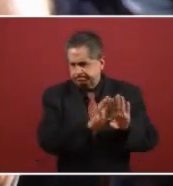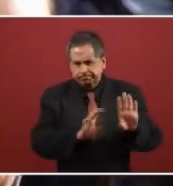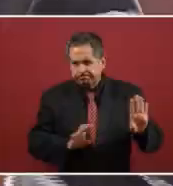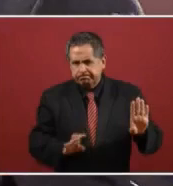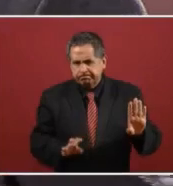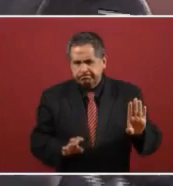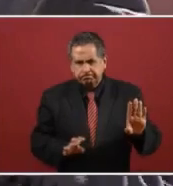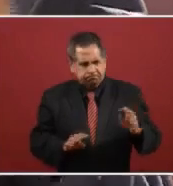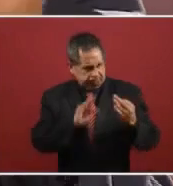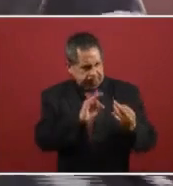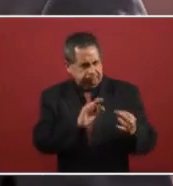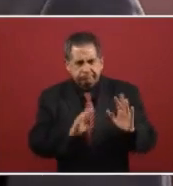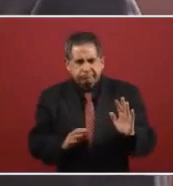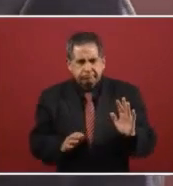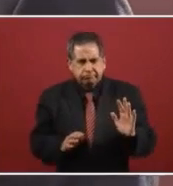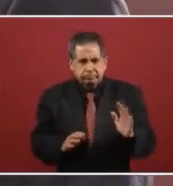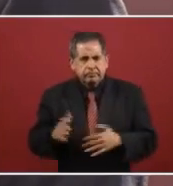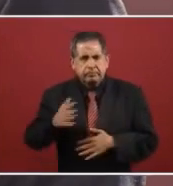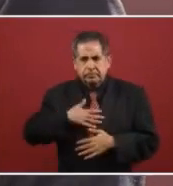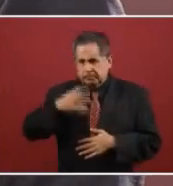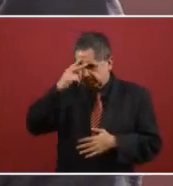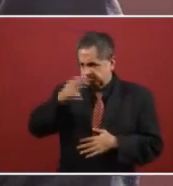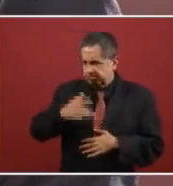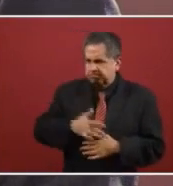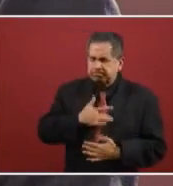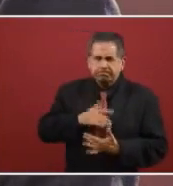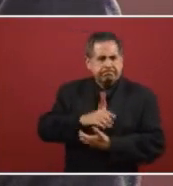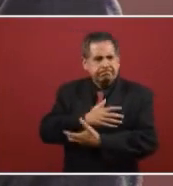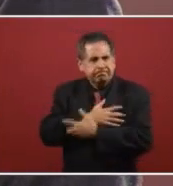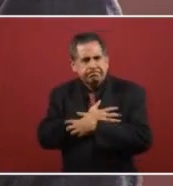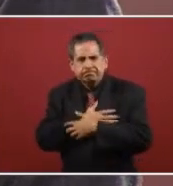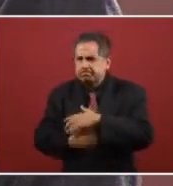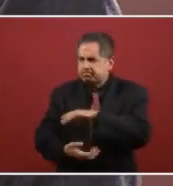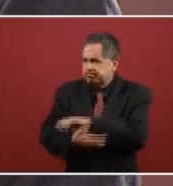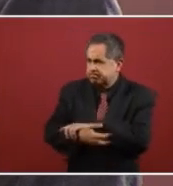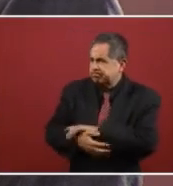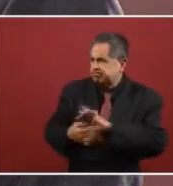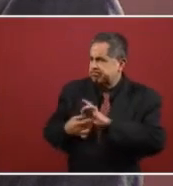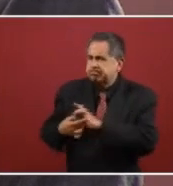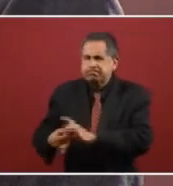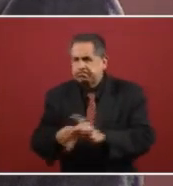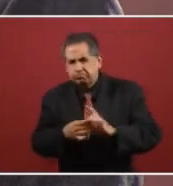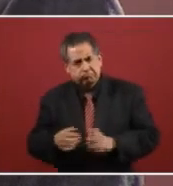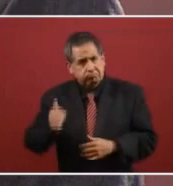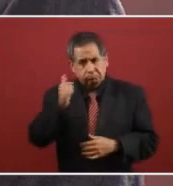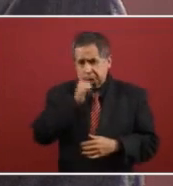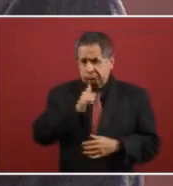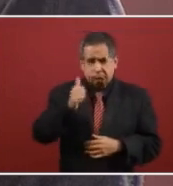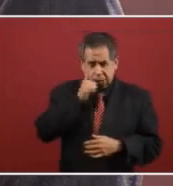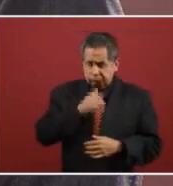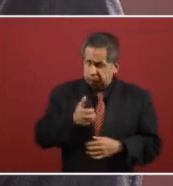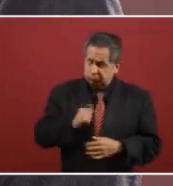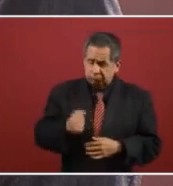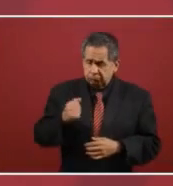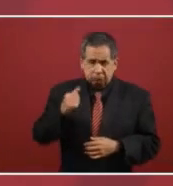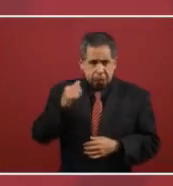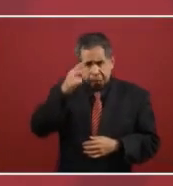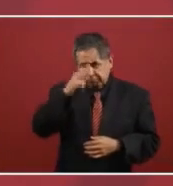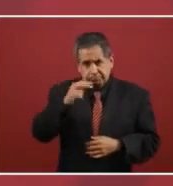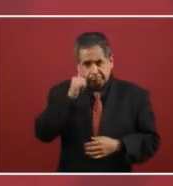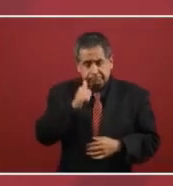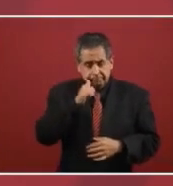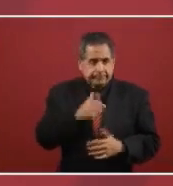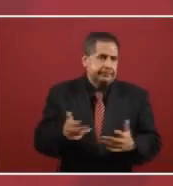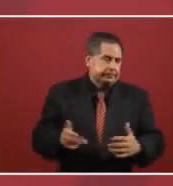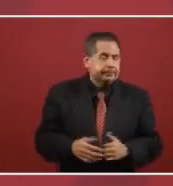closed the door to all of that Es solidario, fraterno. because Mexico, as I place of solidarity and fraternity.